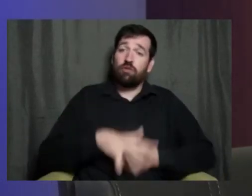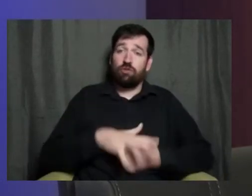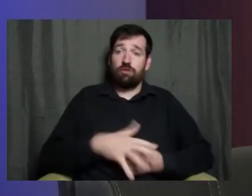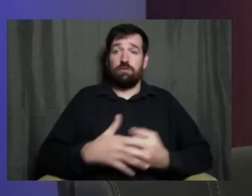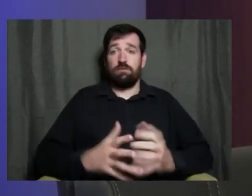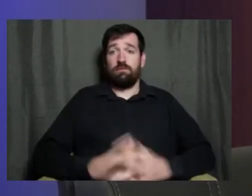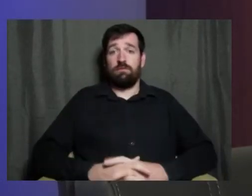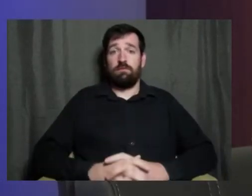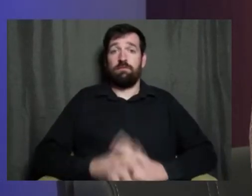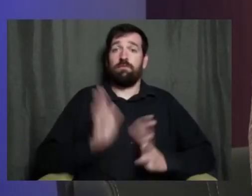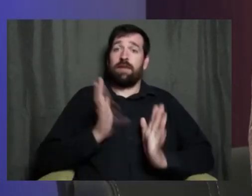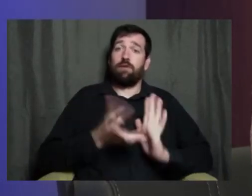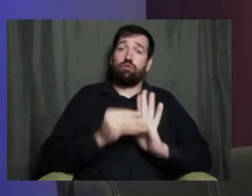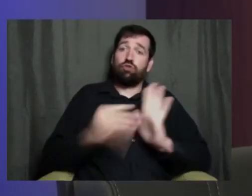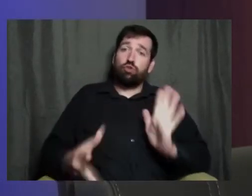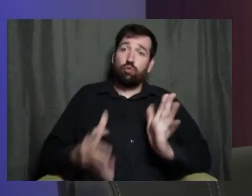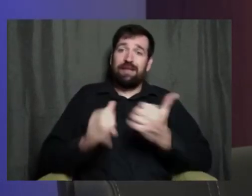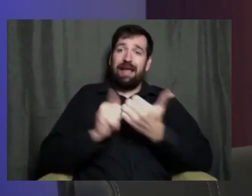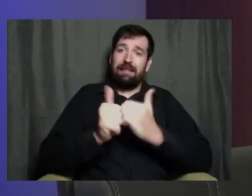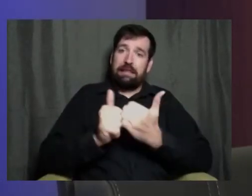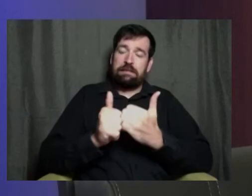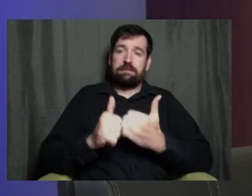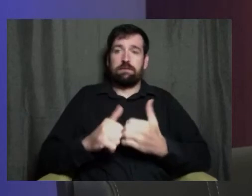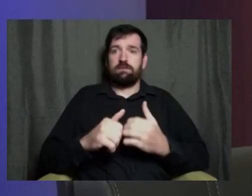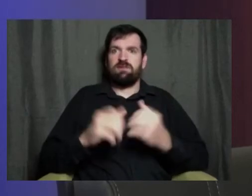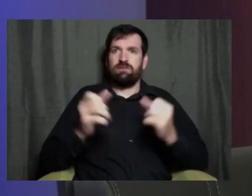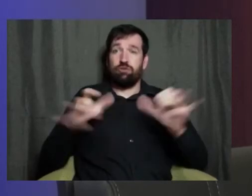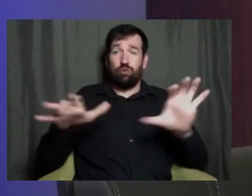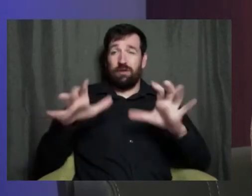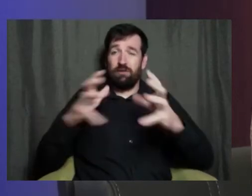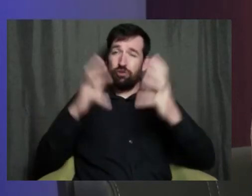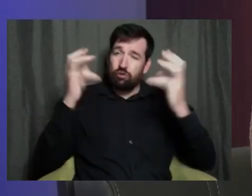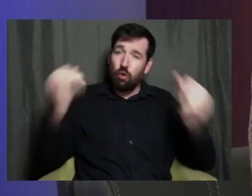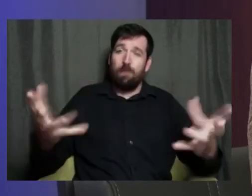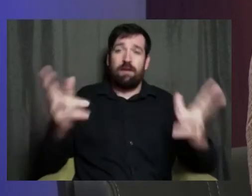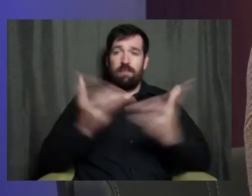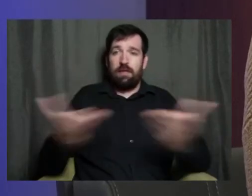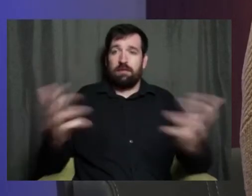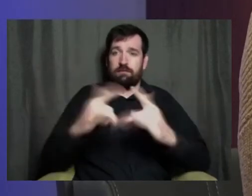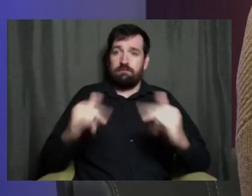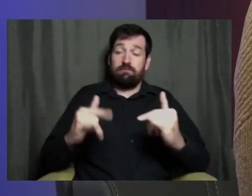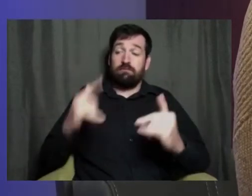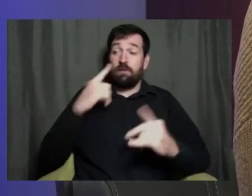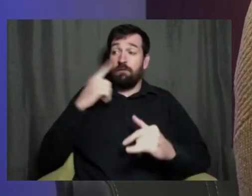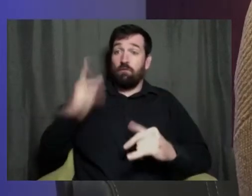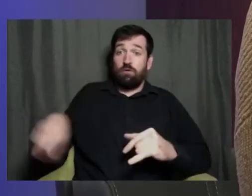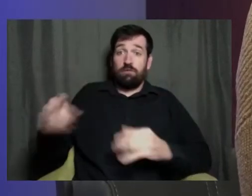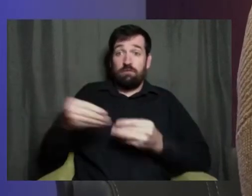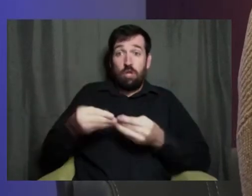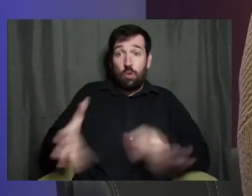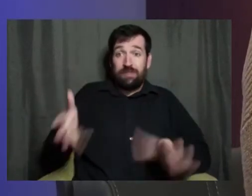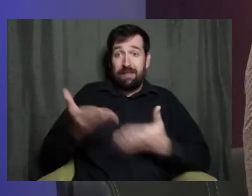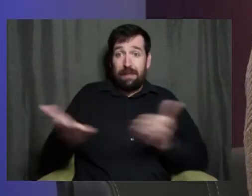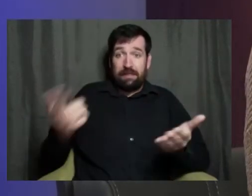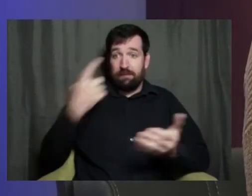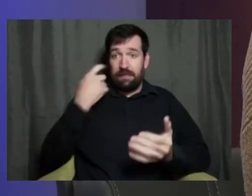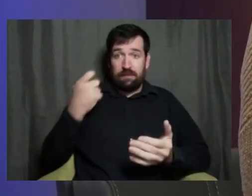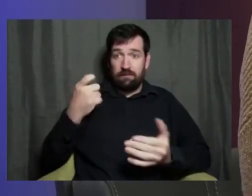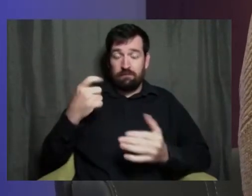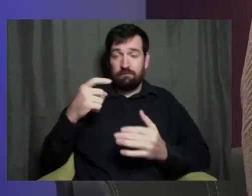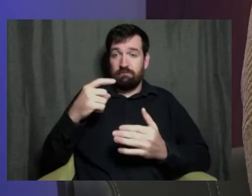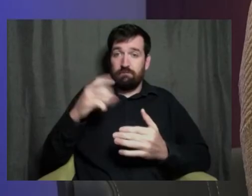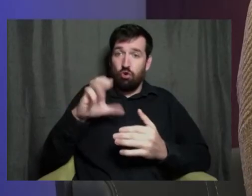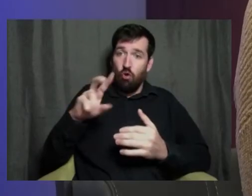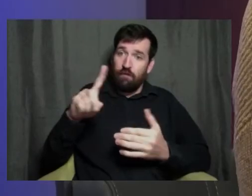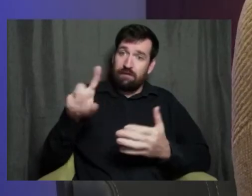student athletes who are doing a million things at once, that doesn't change. And for our student athletes who may be losing things because COVID canceled a game, it canceled a